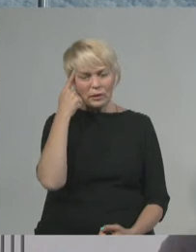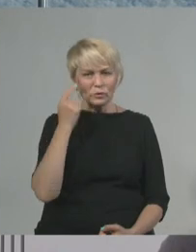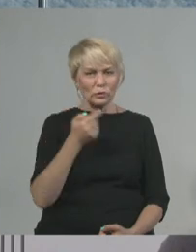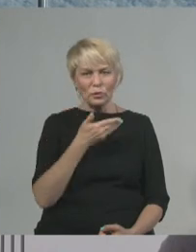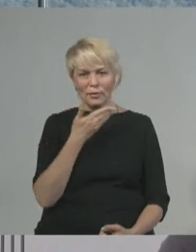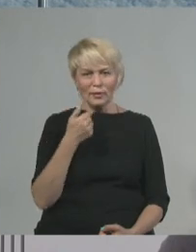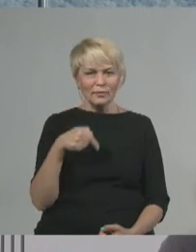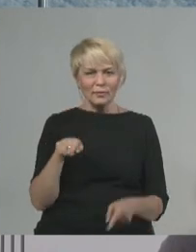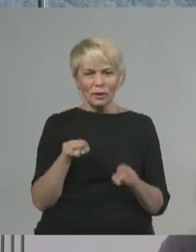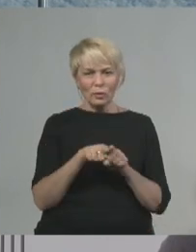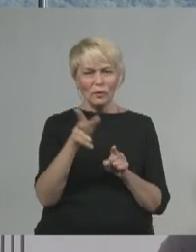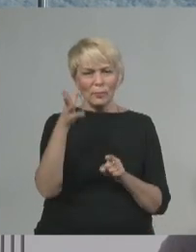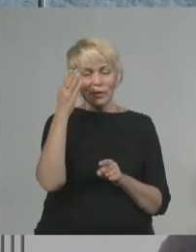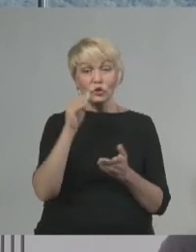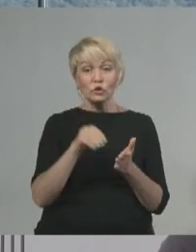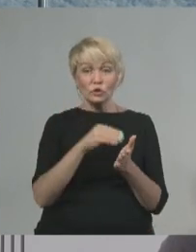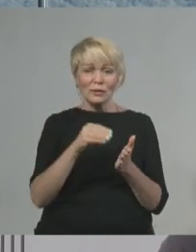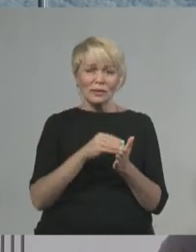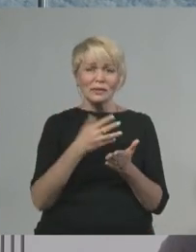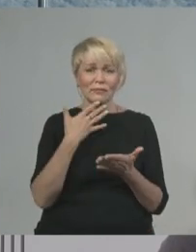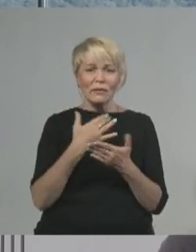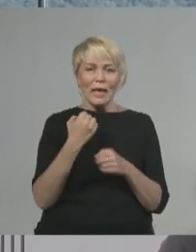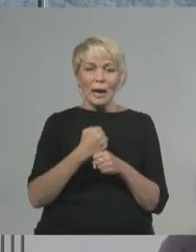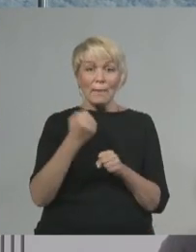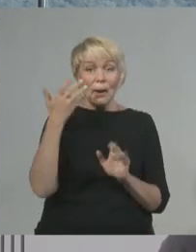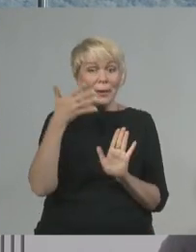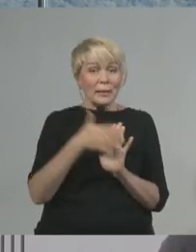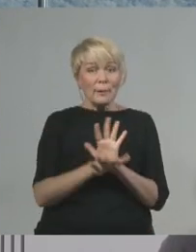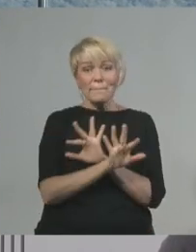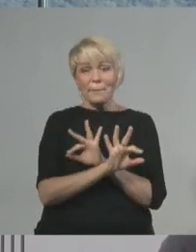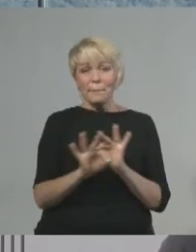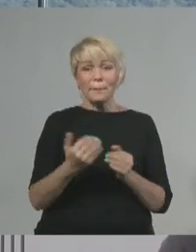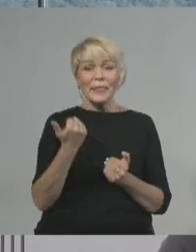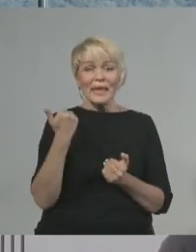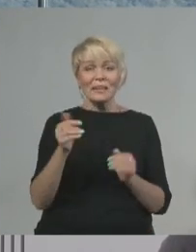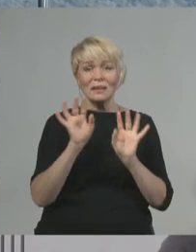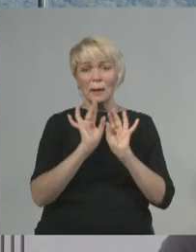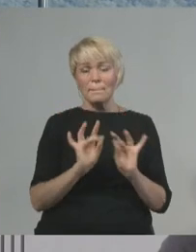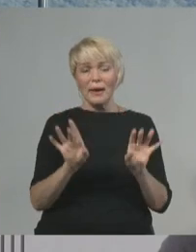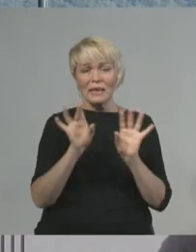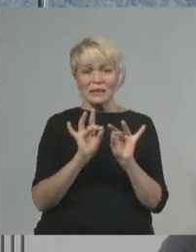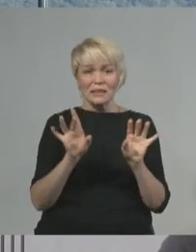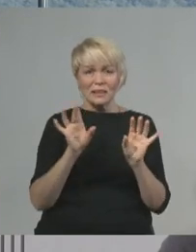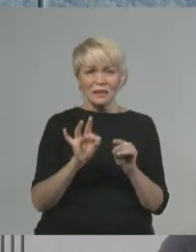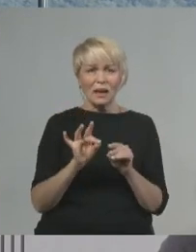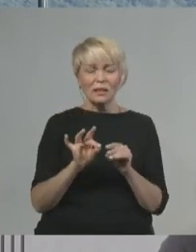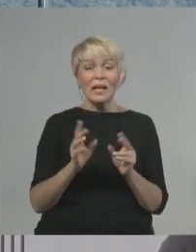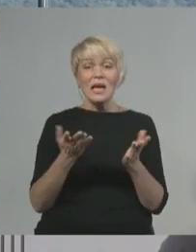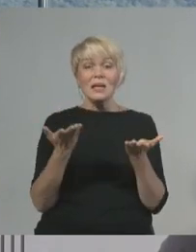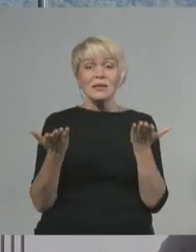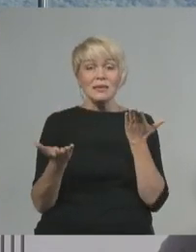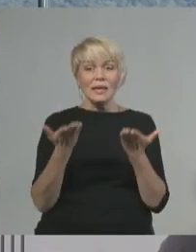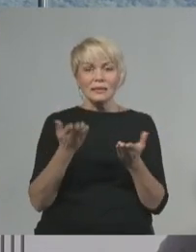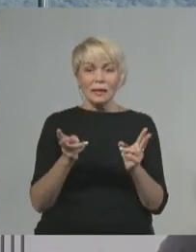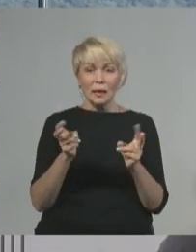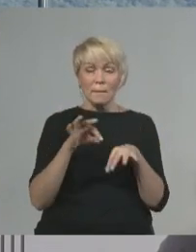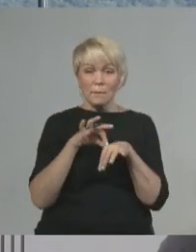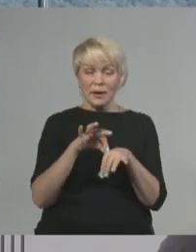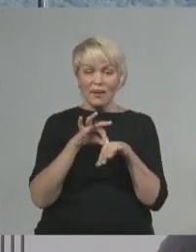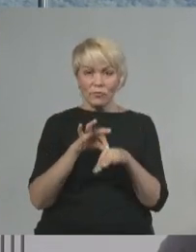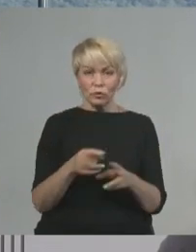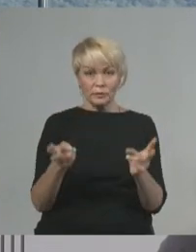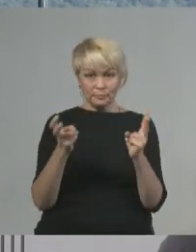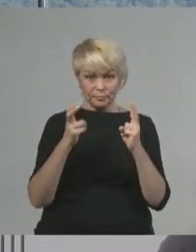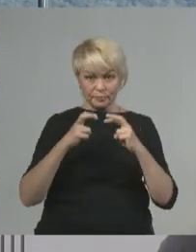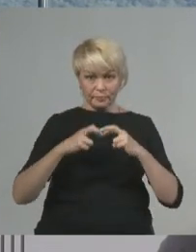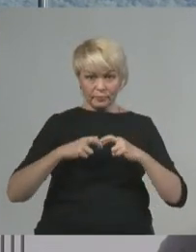i think that there's no doubt that journalists in their work understand very well that their material their reports especially if we speak about the journalistic